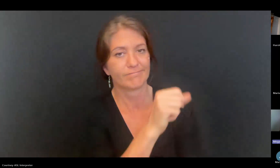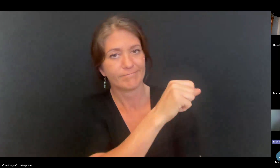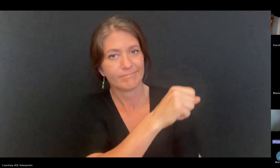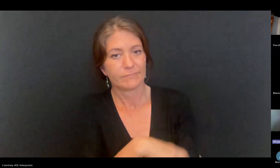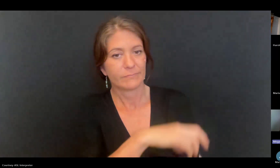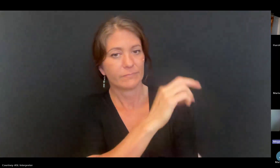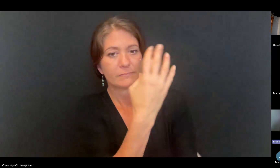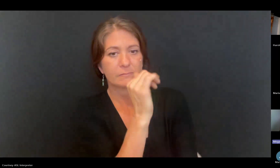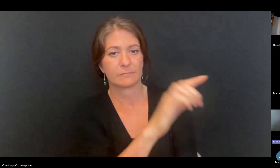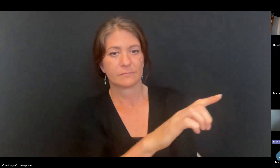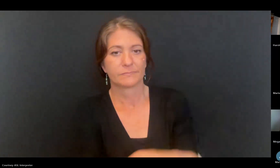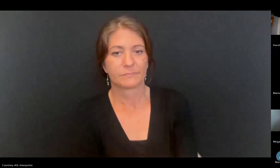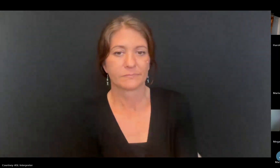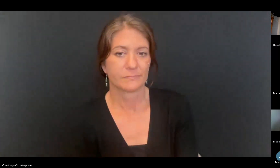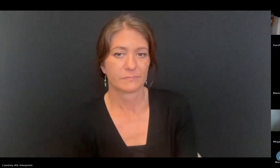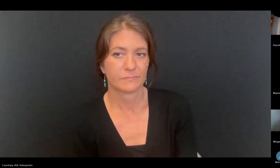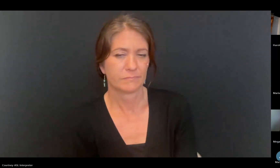Rachel, did you have your hand up?